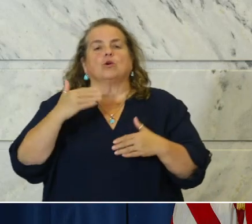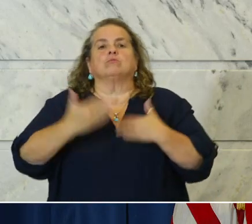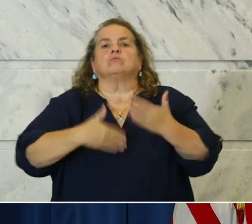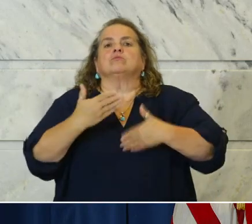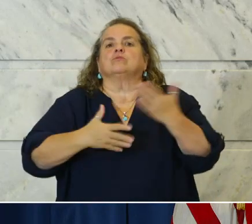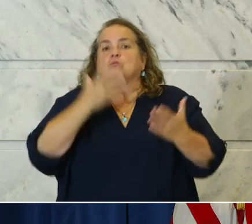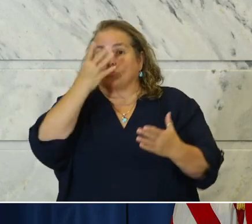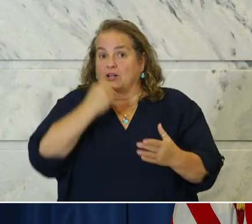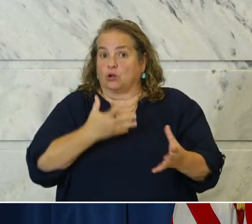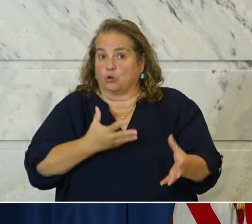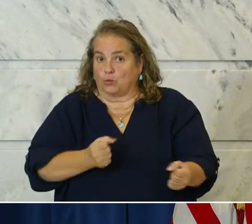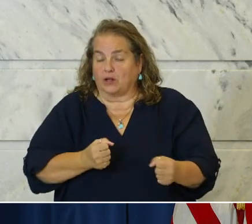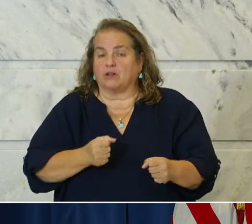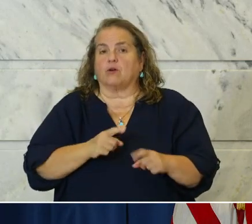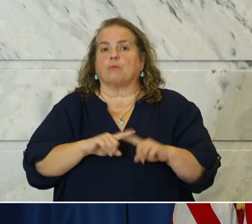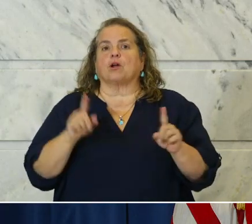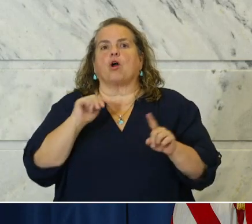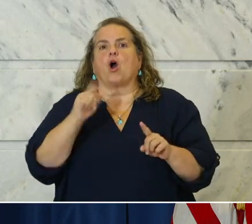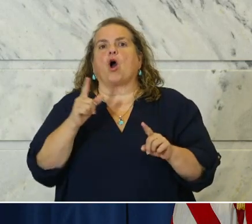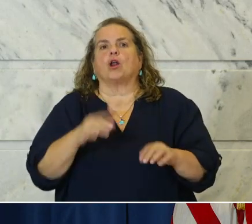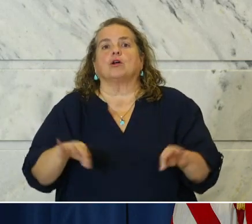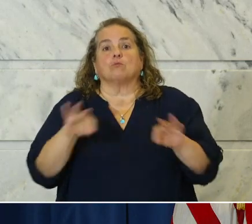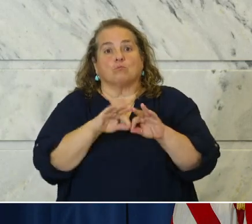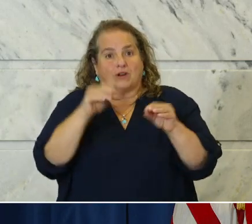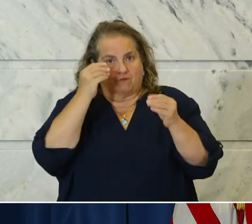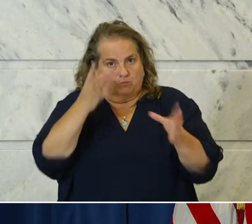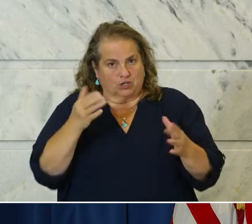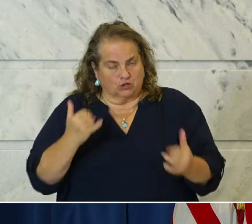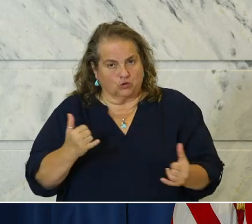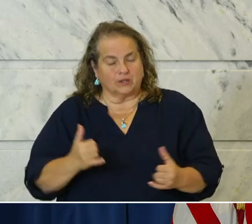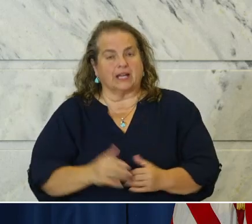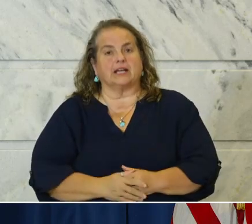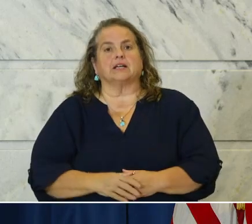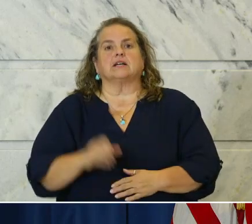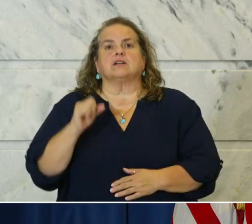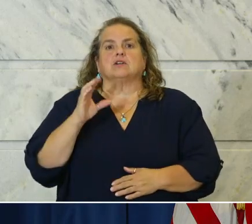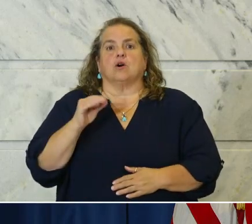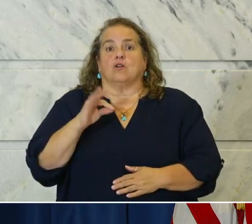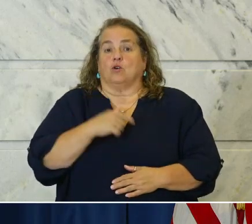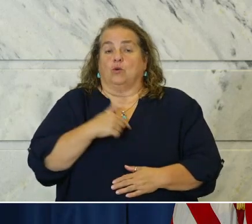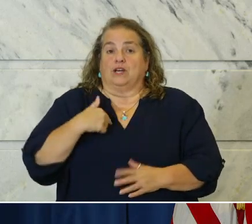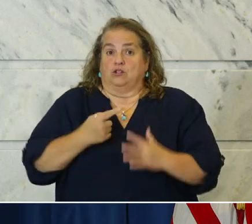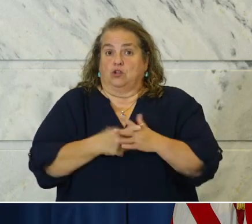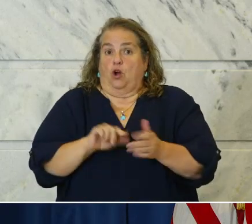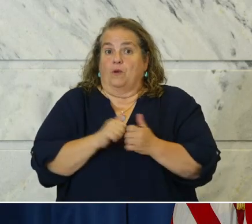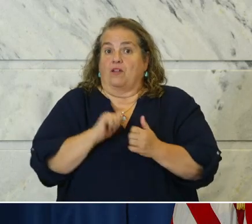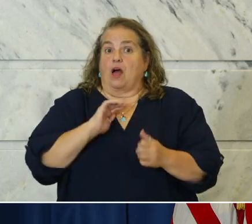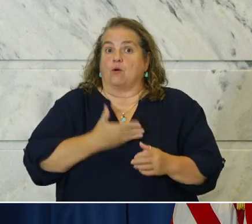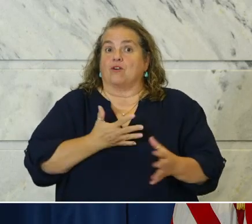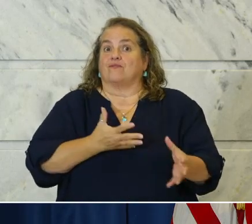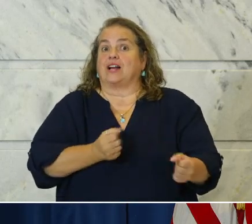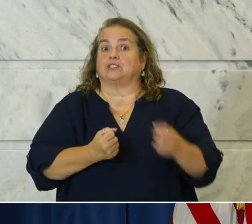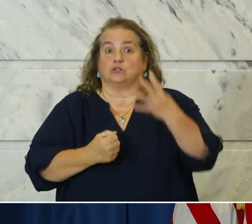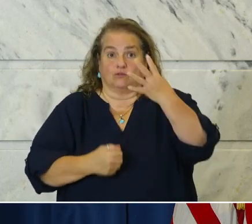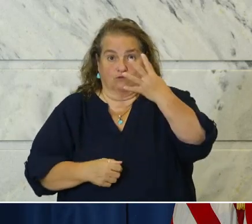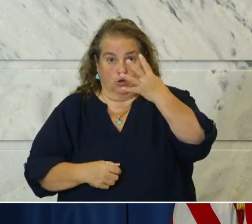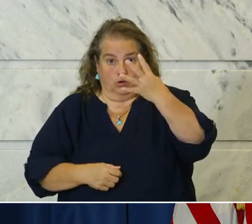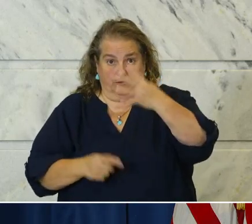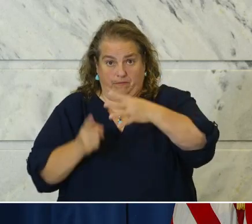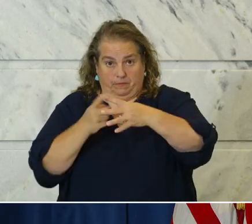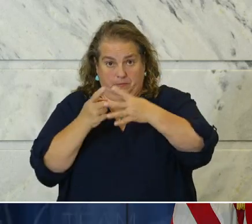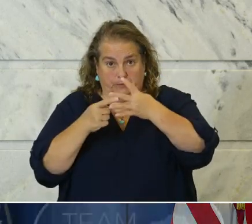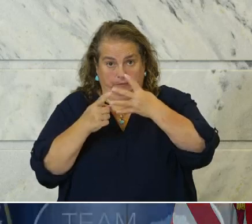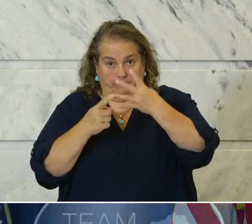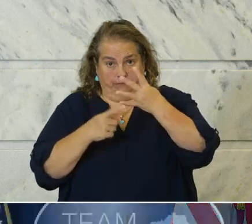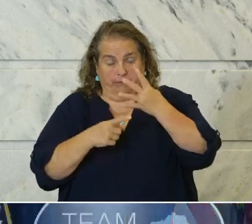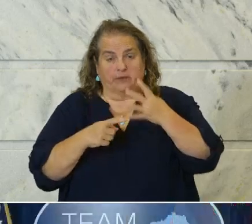pretty quickly, but all important information today. So if we start with our Fast Four for the day,